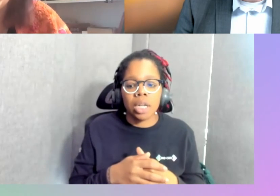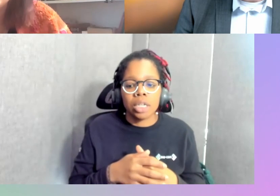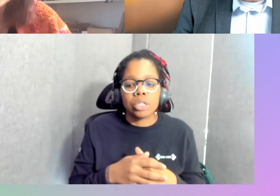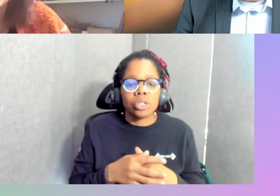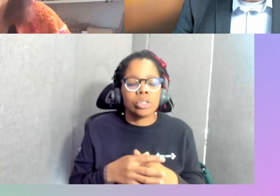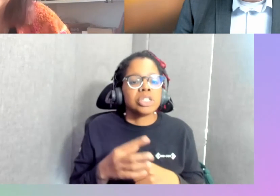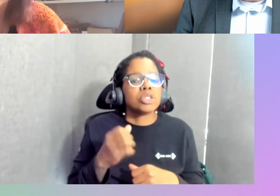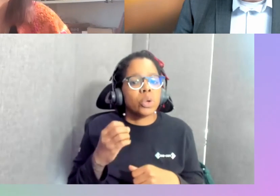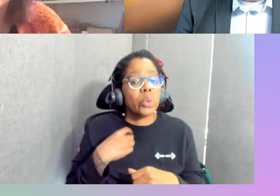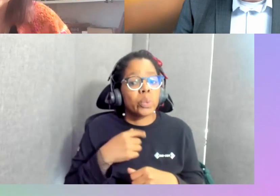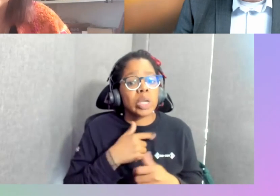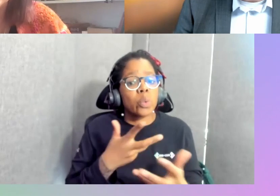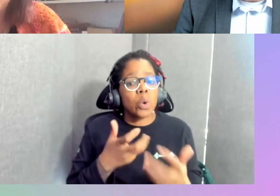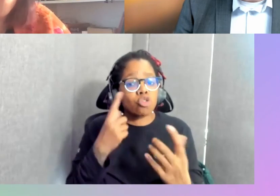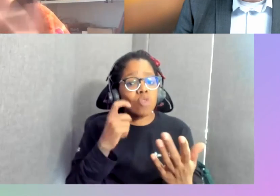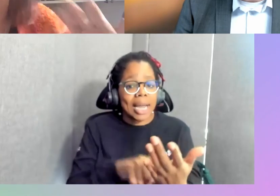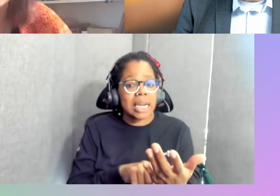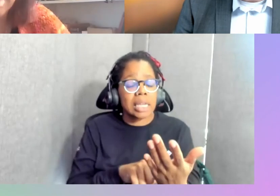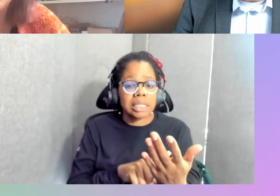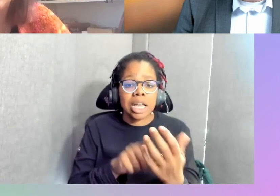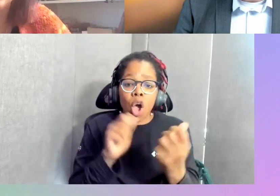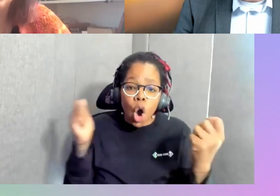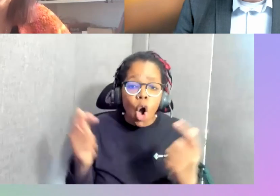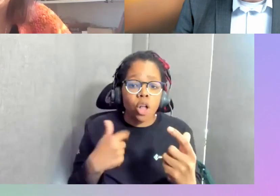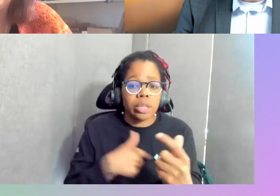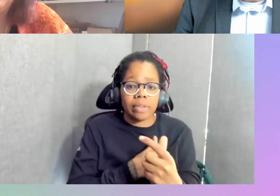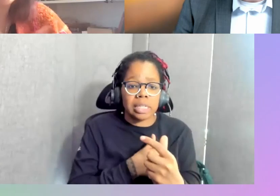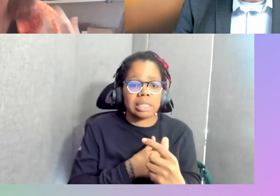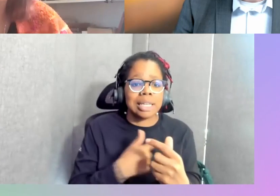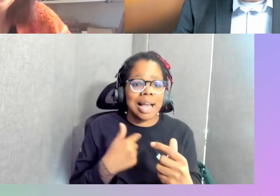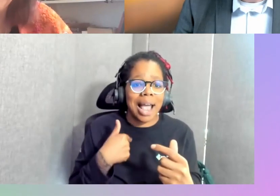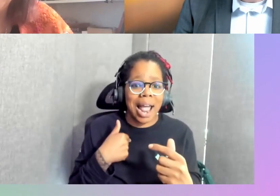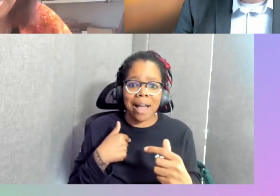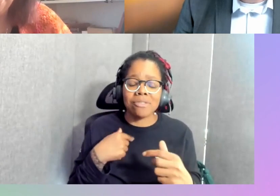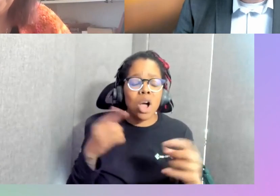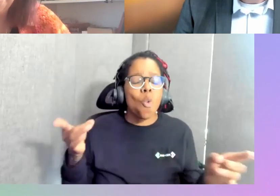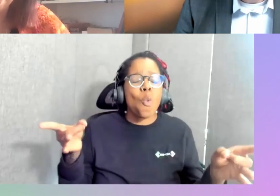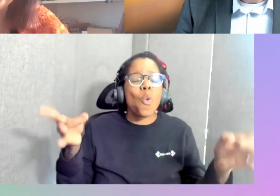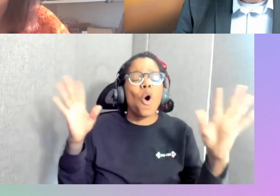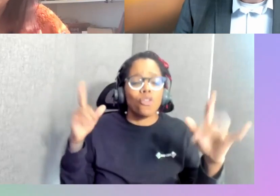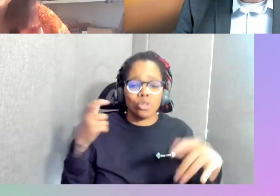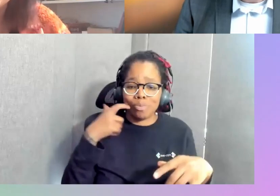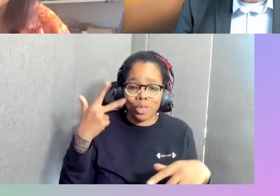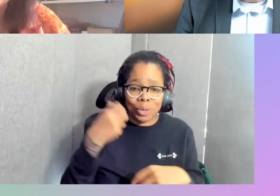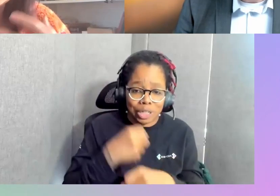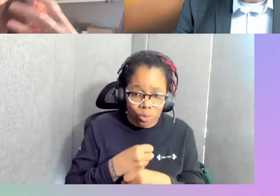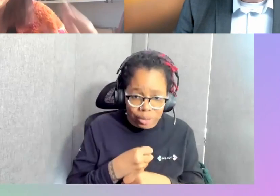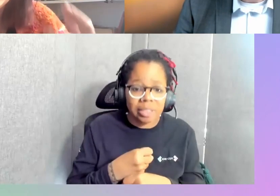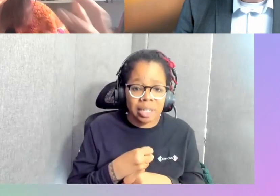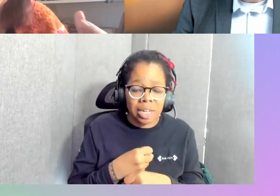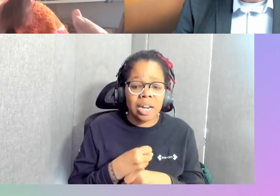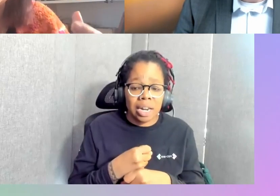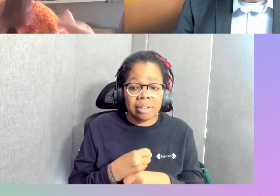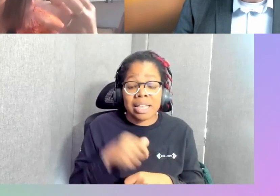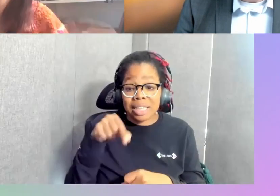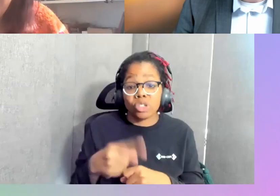we want to recognize that all of us have had a pretty hellish last 3 years, and that this is